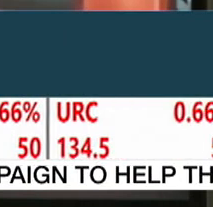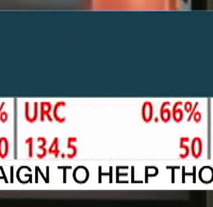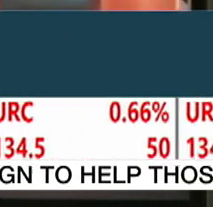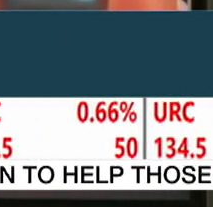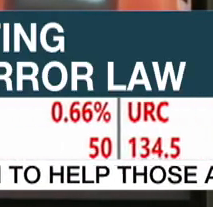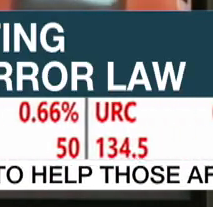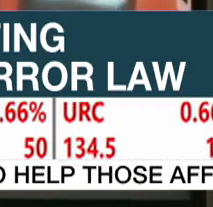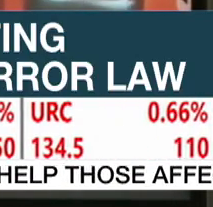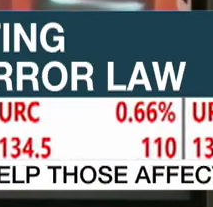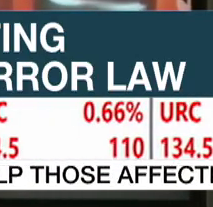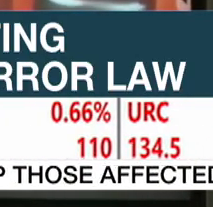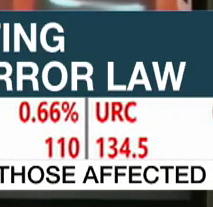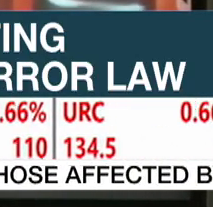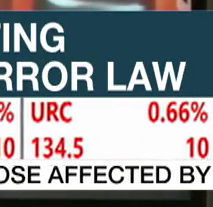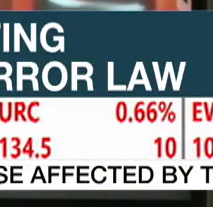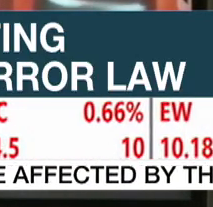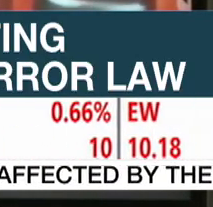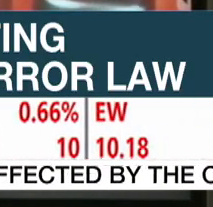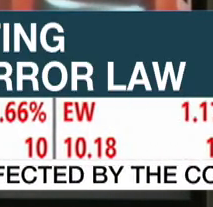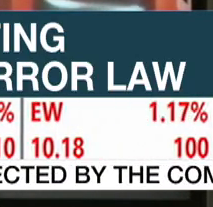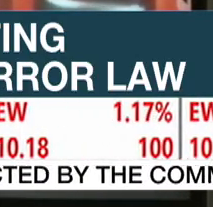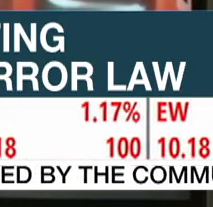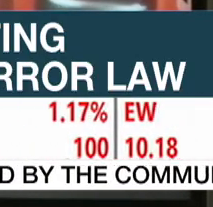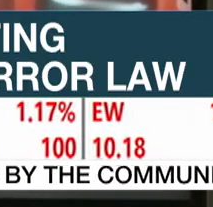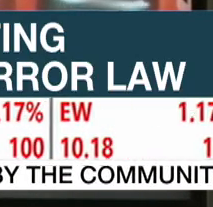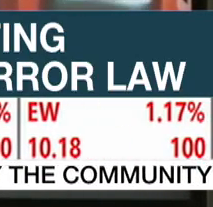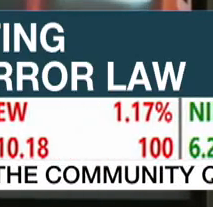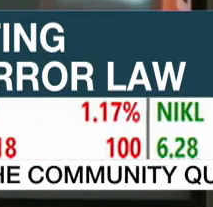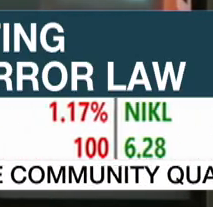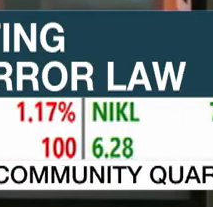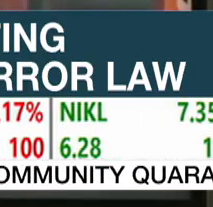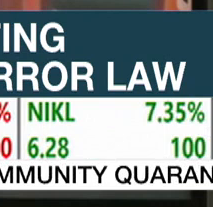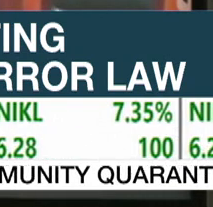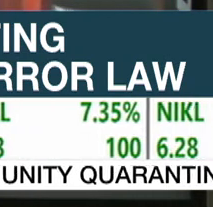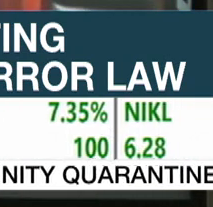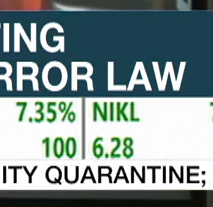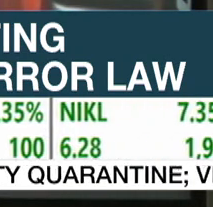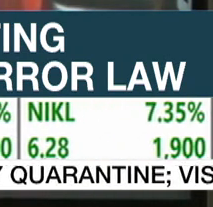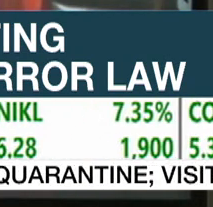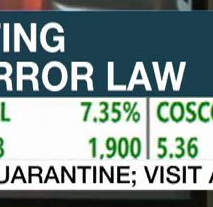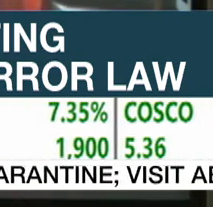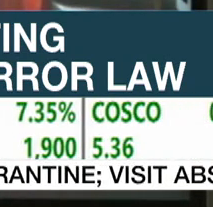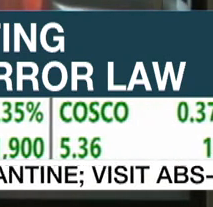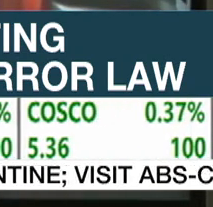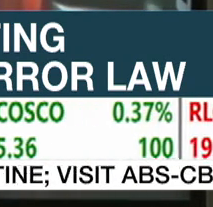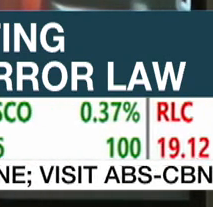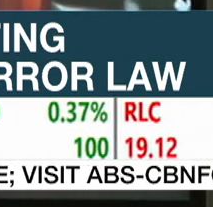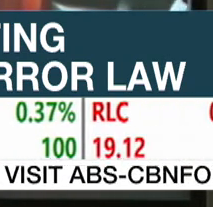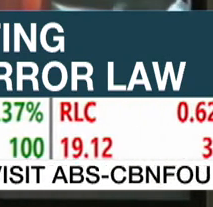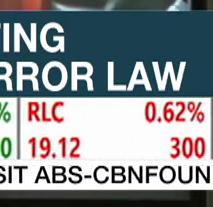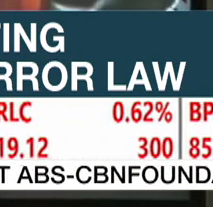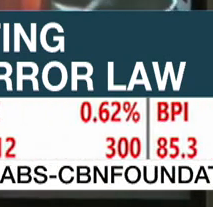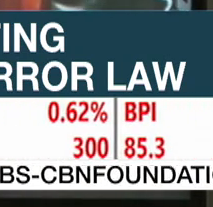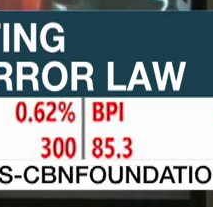tested positive for the coronavirus, which led to the High Court to suspend Tuesday's oral arguments on the petitions challenging the Anti-Terrorism